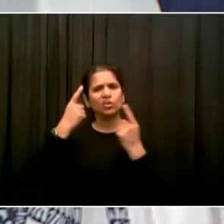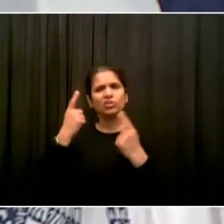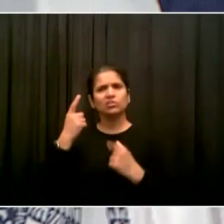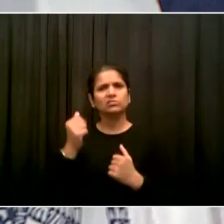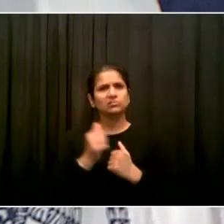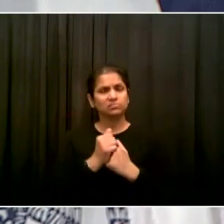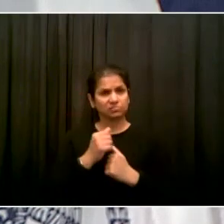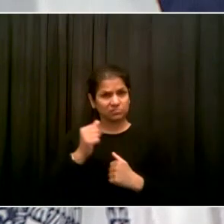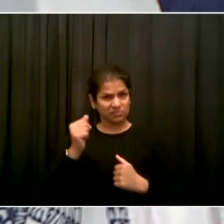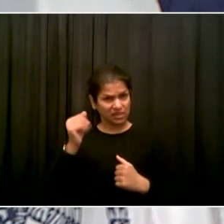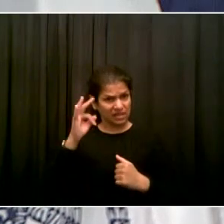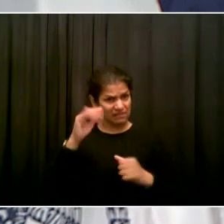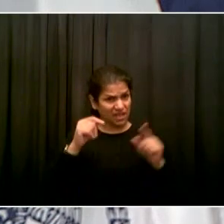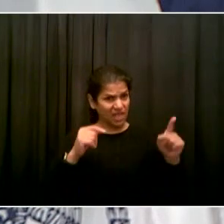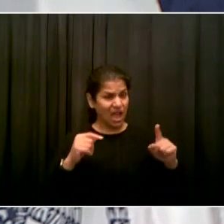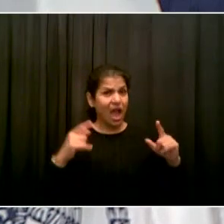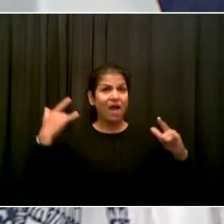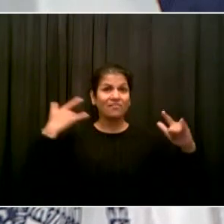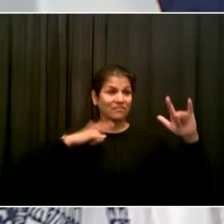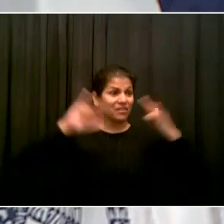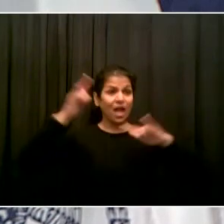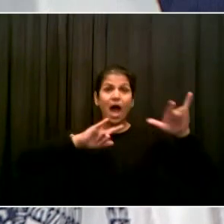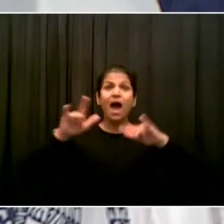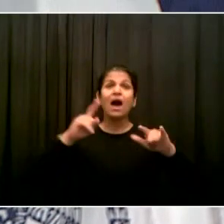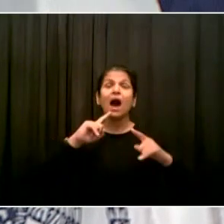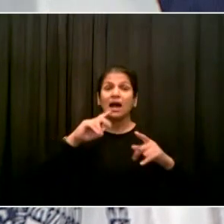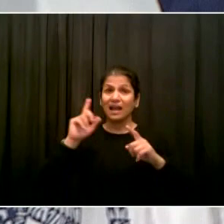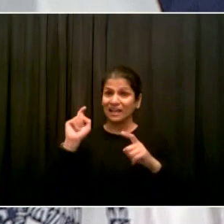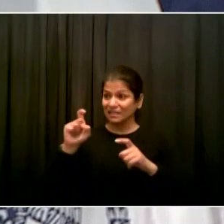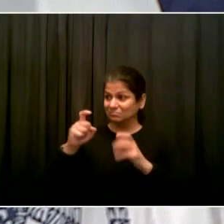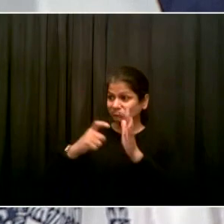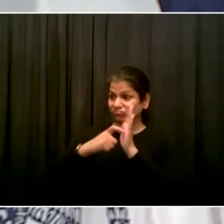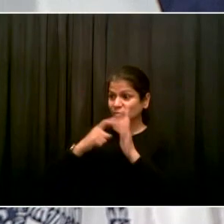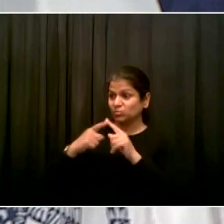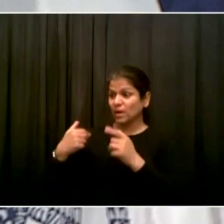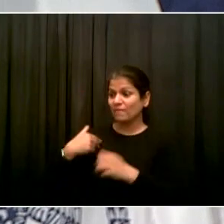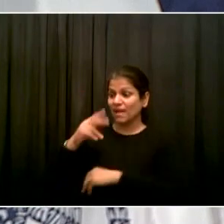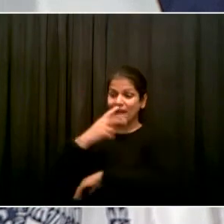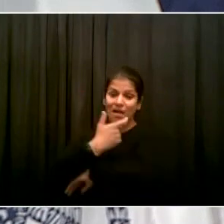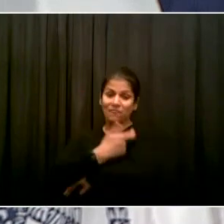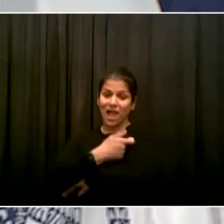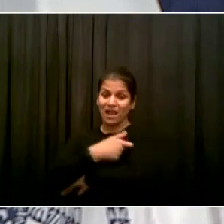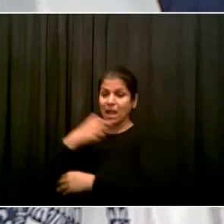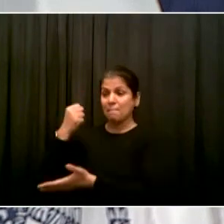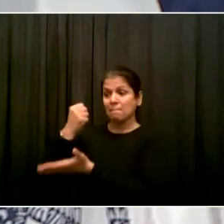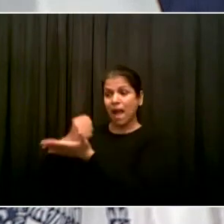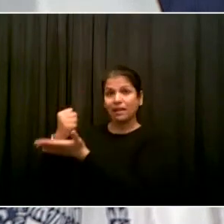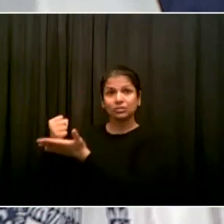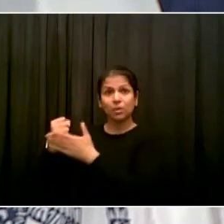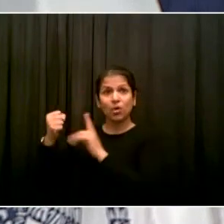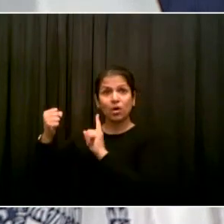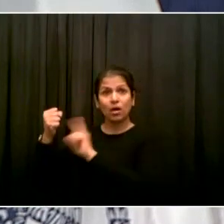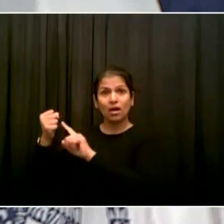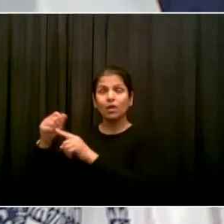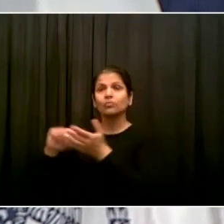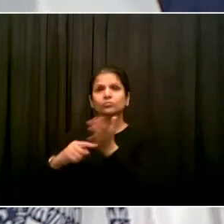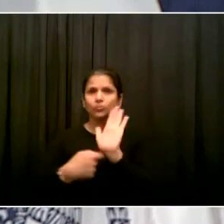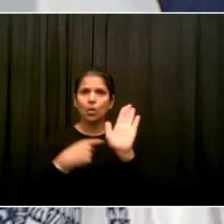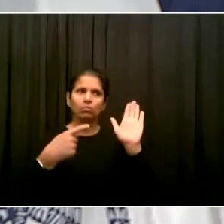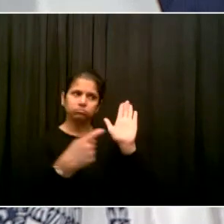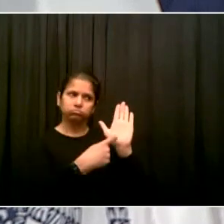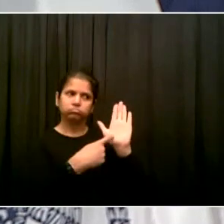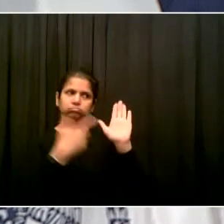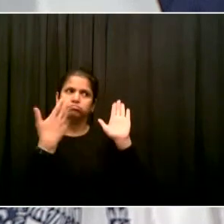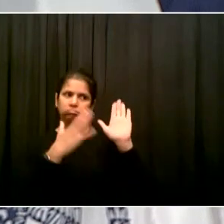New Yorkers to even attend indoor sporting or entertainment events. Yeah, Marla, it is a